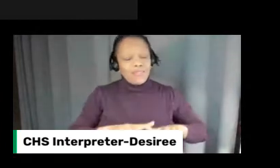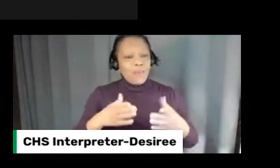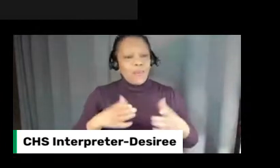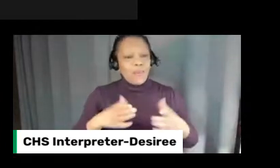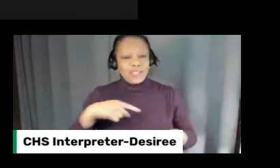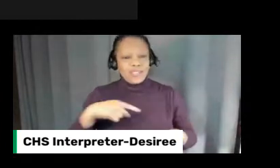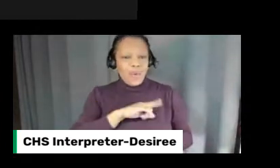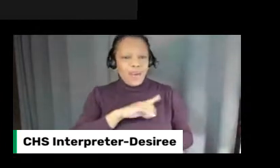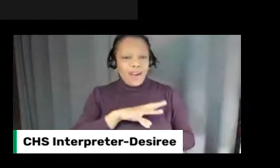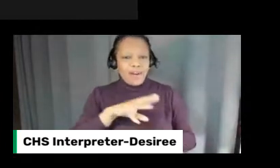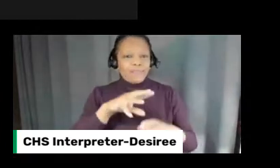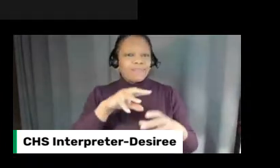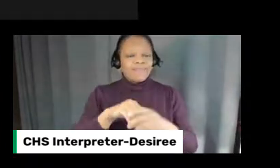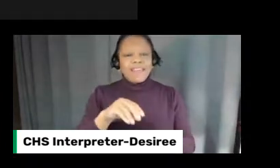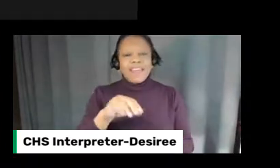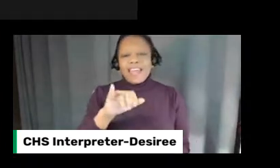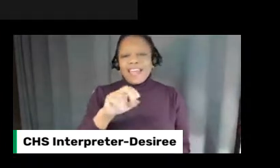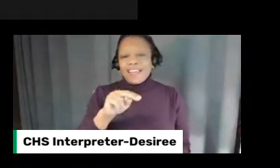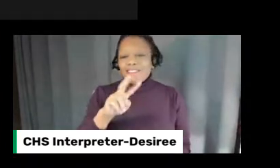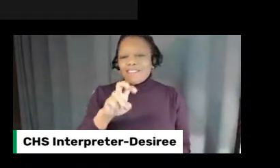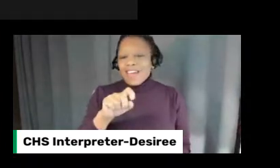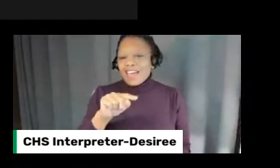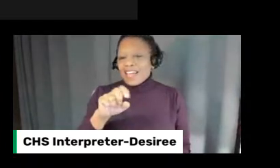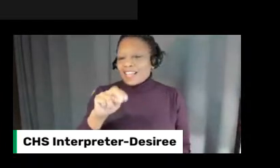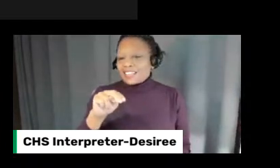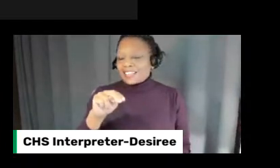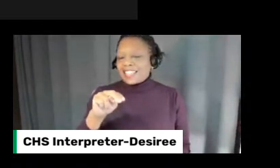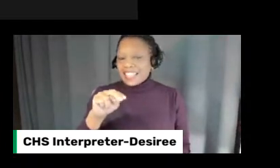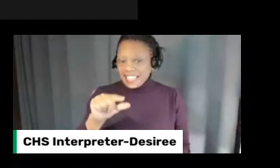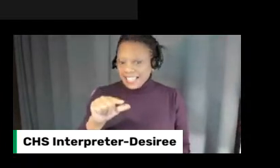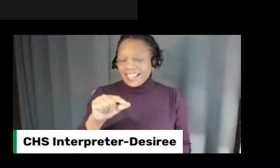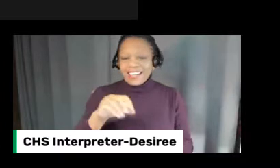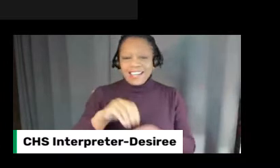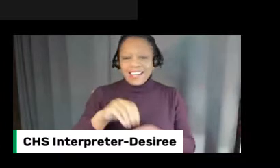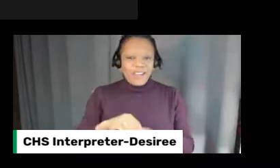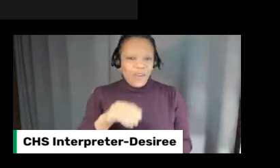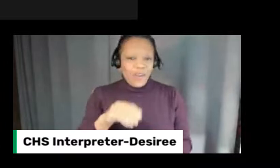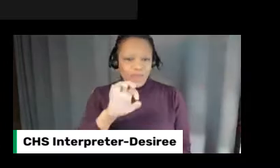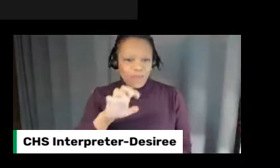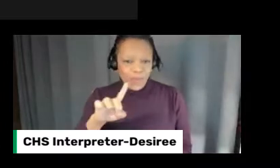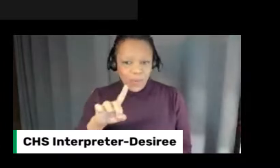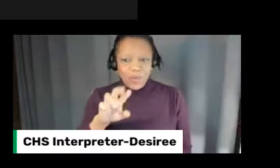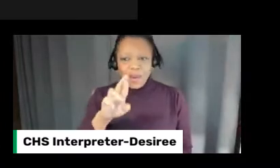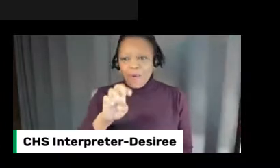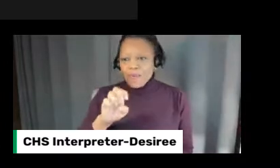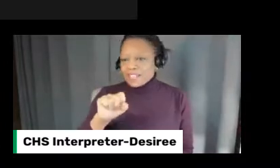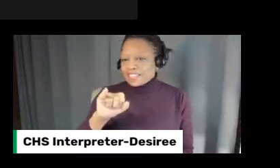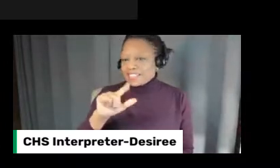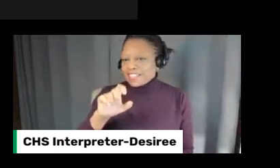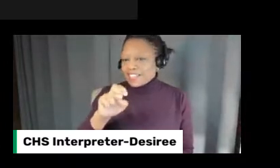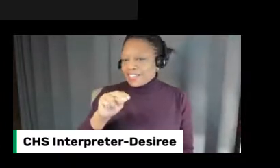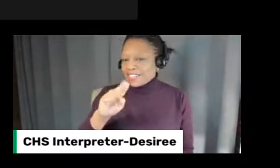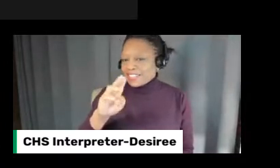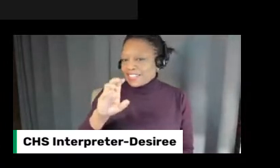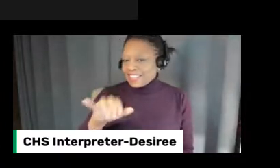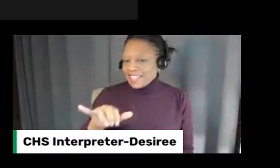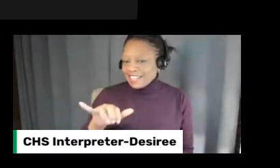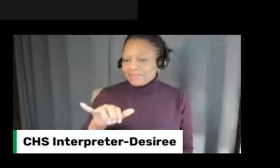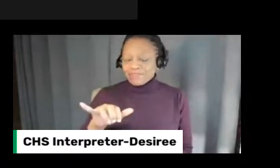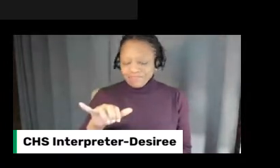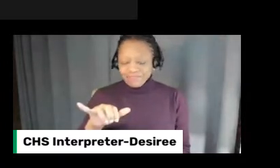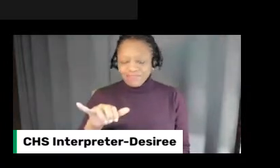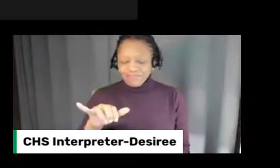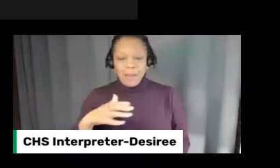County. Hi, everyone. My name is Alma Anaya. I am the Cook County Commissioner of the 7th District. And again, just want to